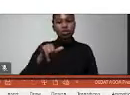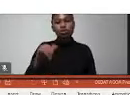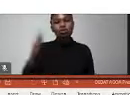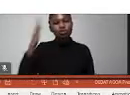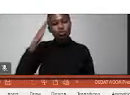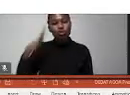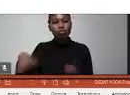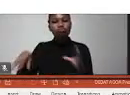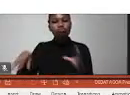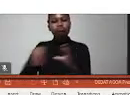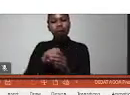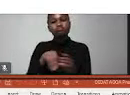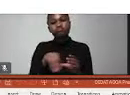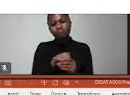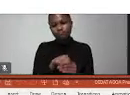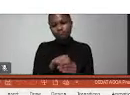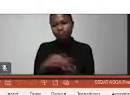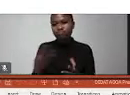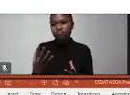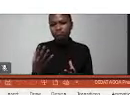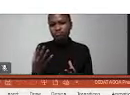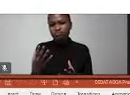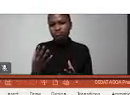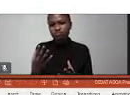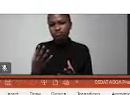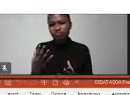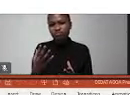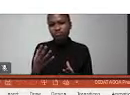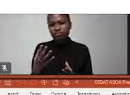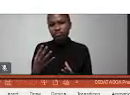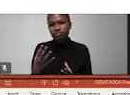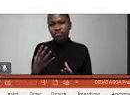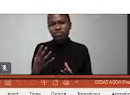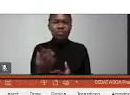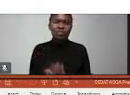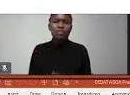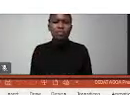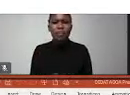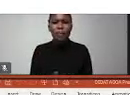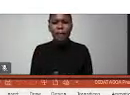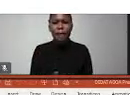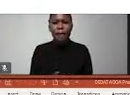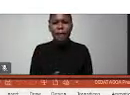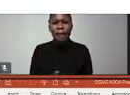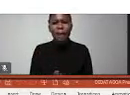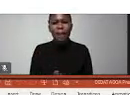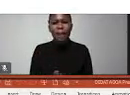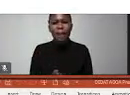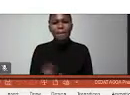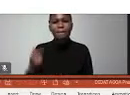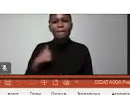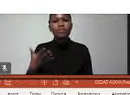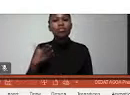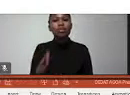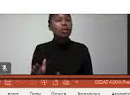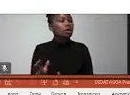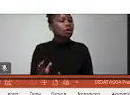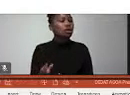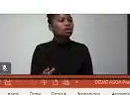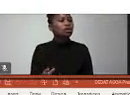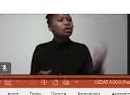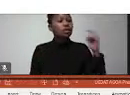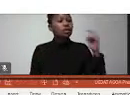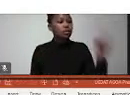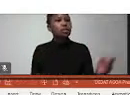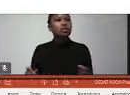the bottom of the belly, you know, the export. When I left you, this man was carrying nothing. Now I want to come back and just say apologies. If we